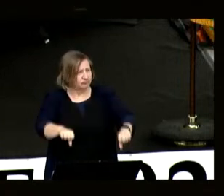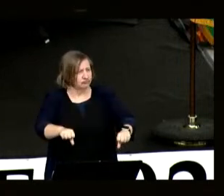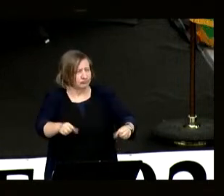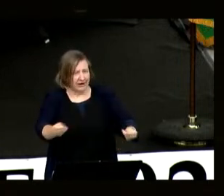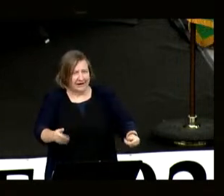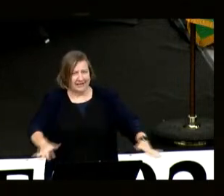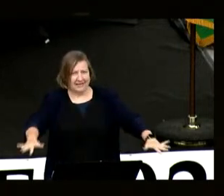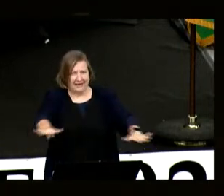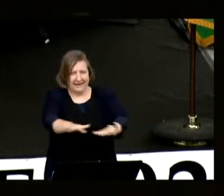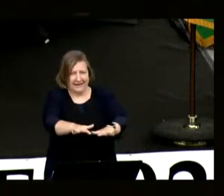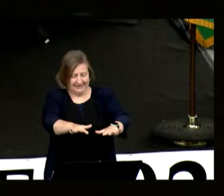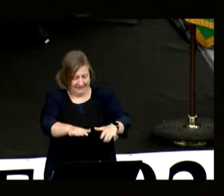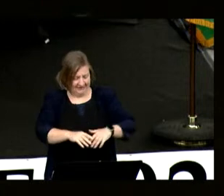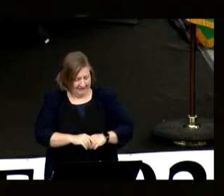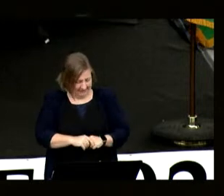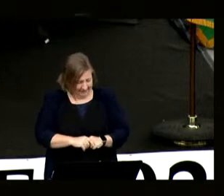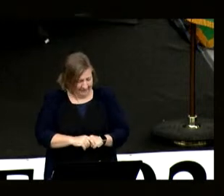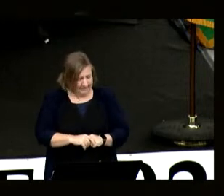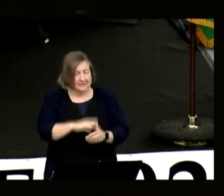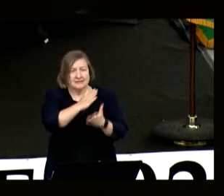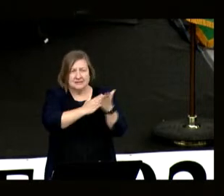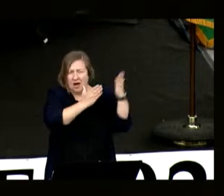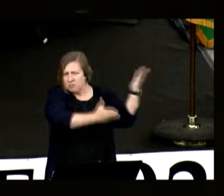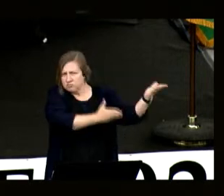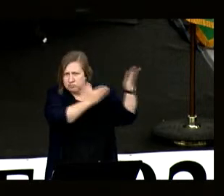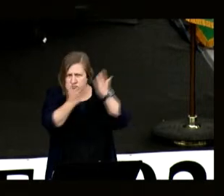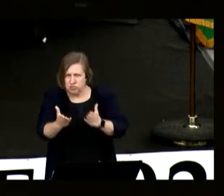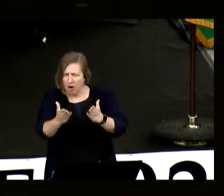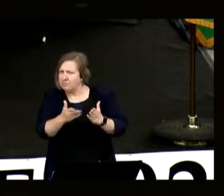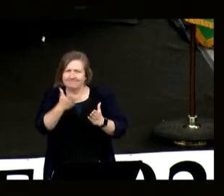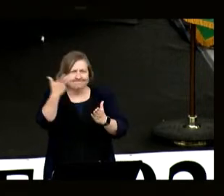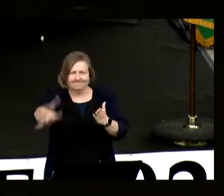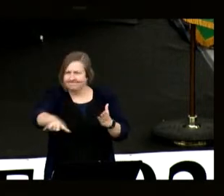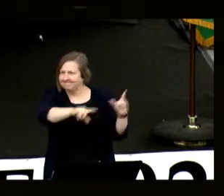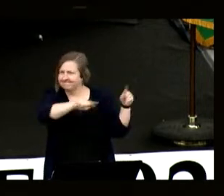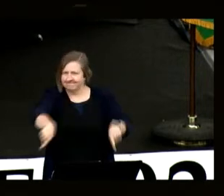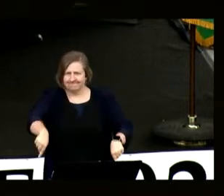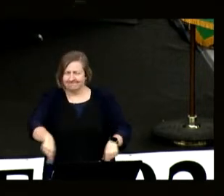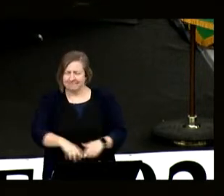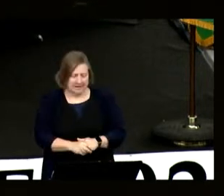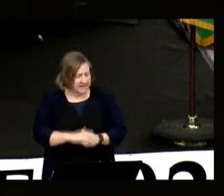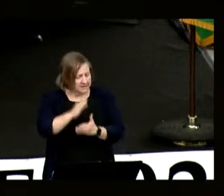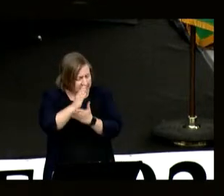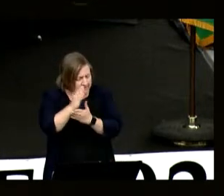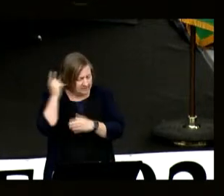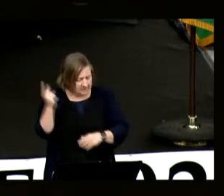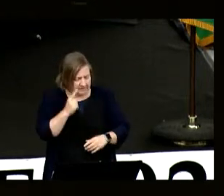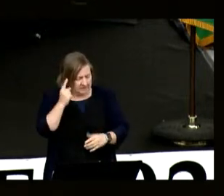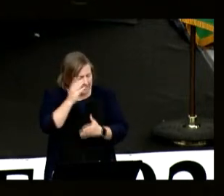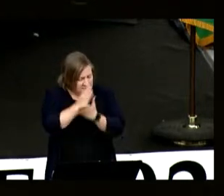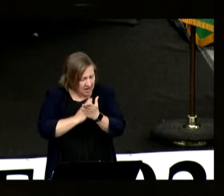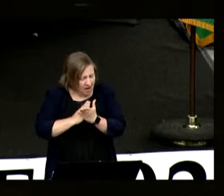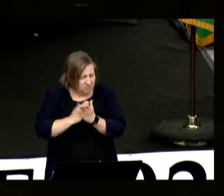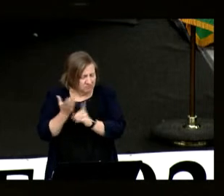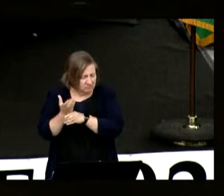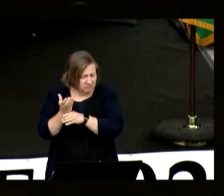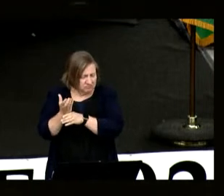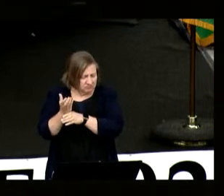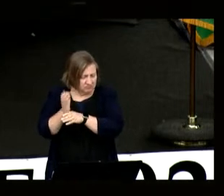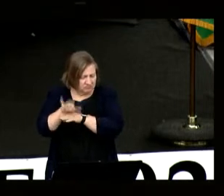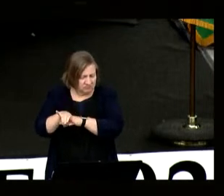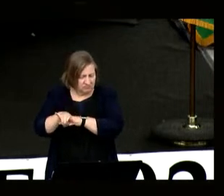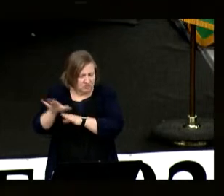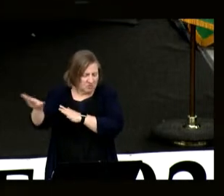land. Some were brought here against their will. Some were drawn to leave